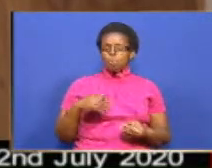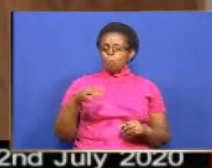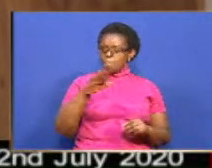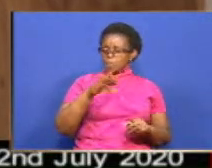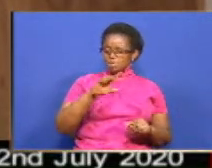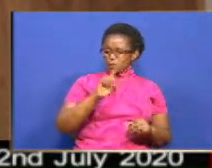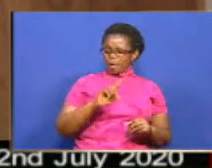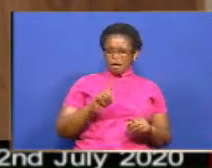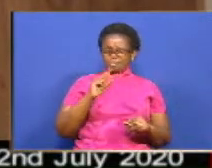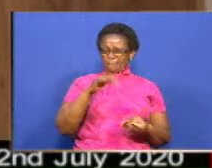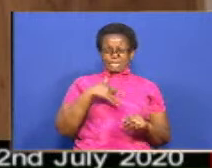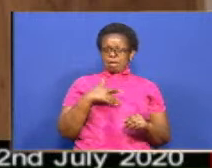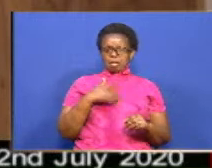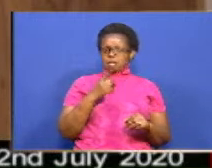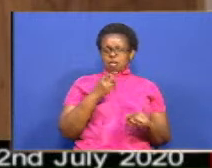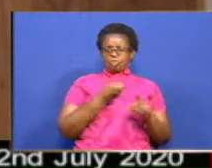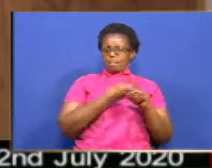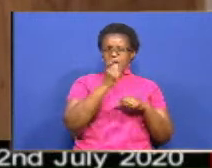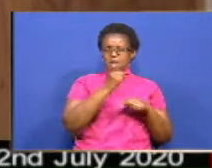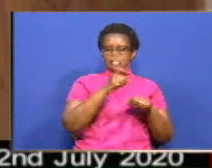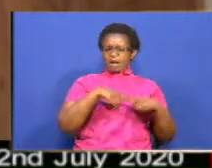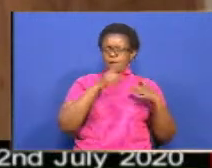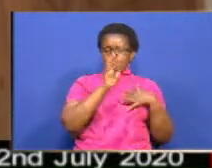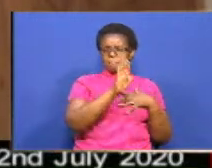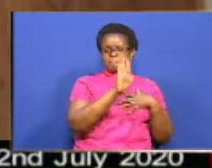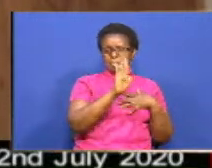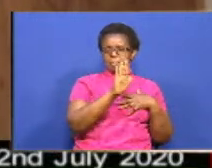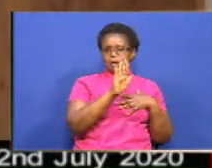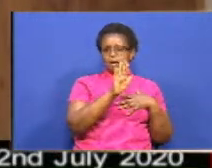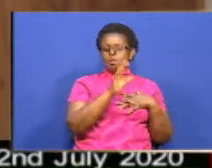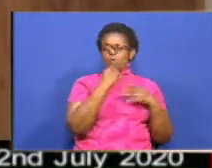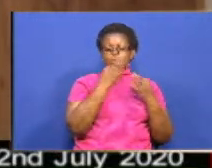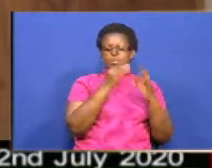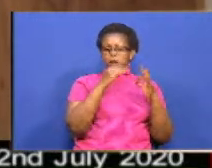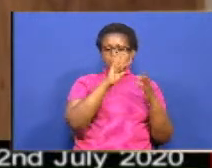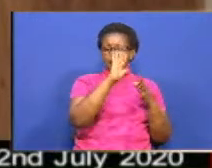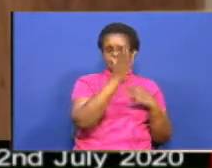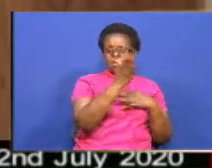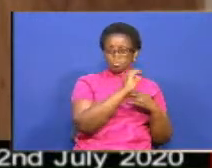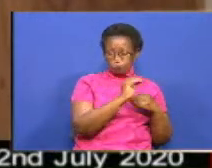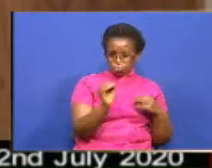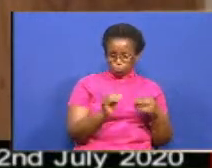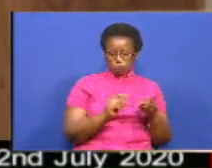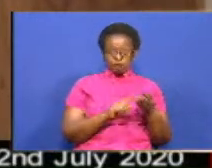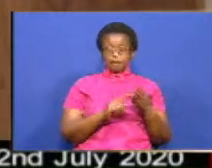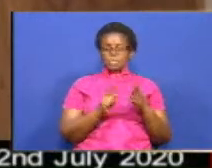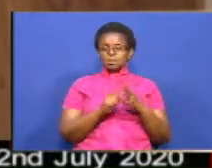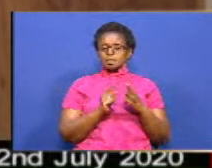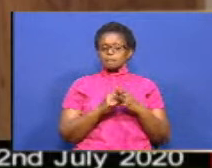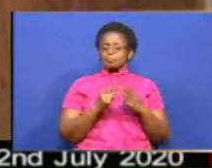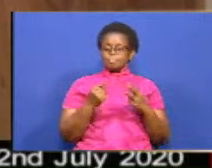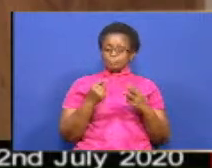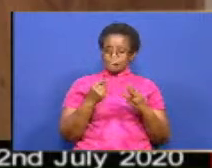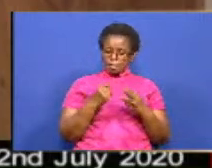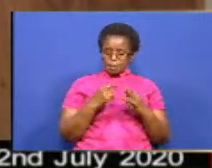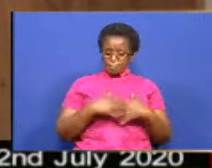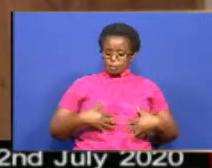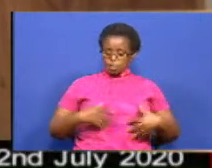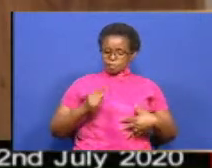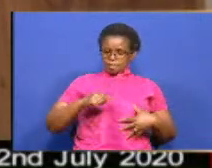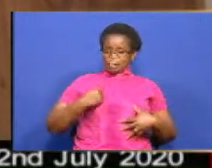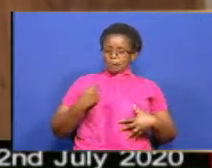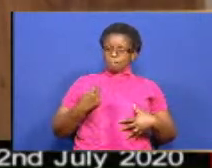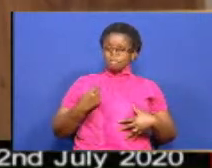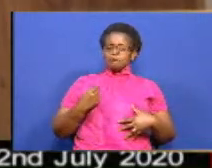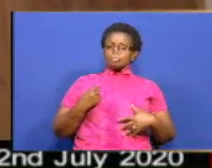she fears threats to life or freedom. And finally, refugee self-reliance, as provided